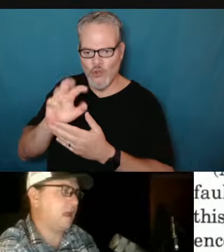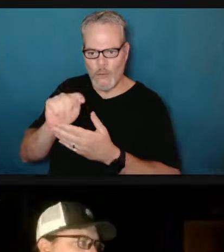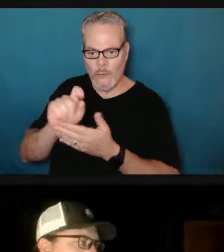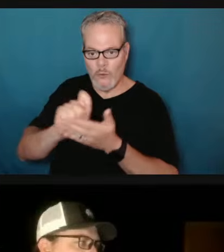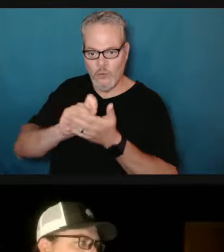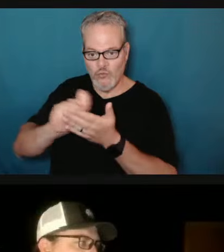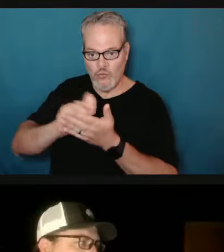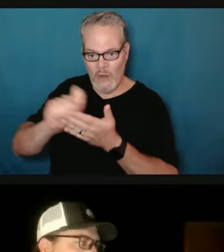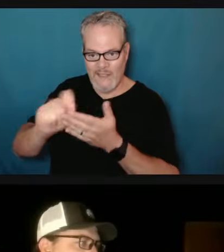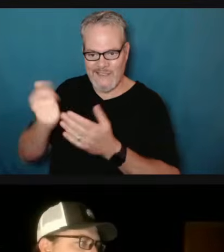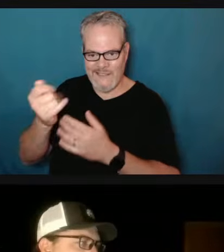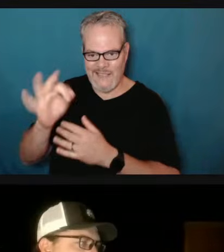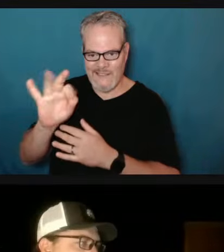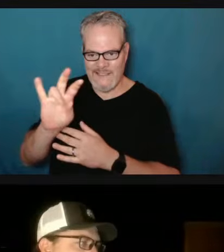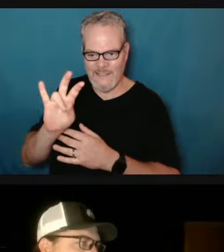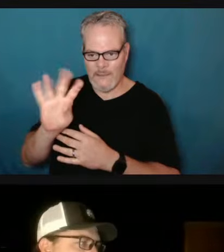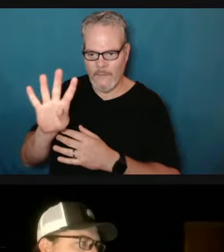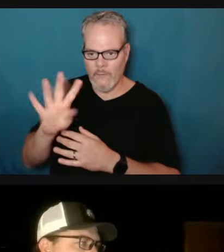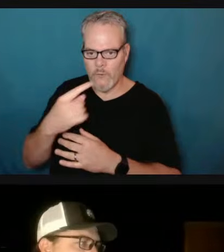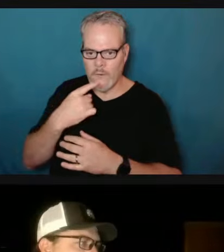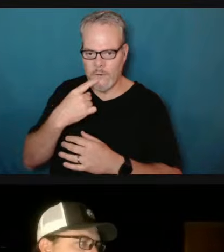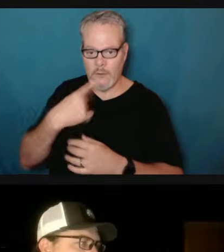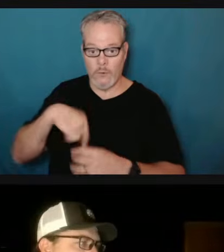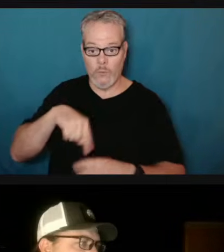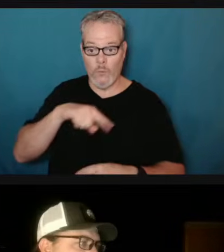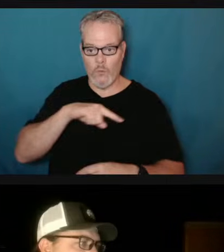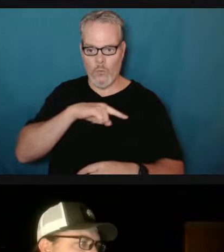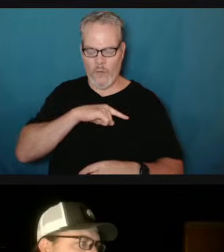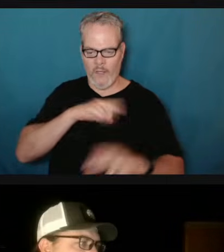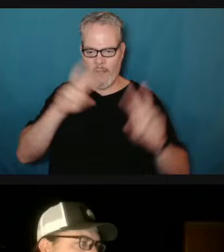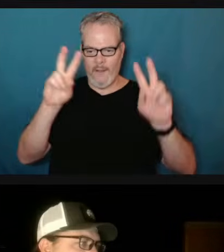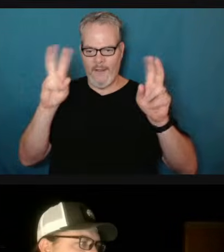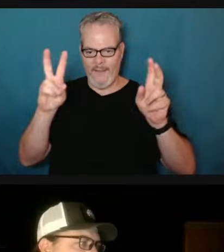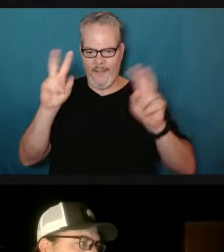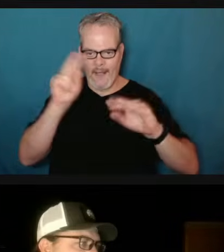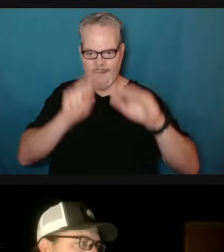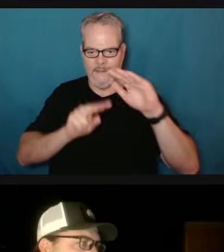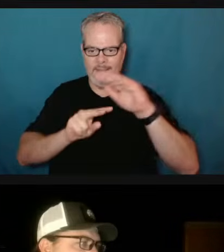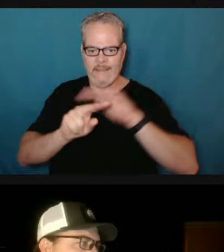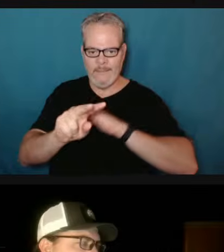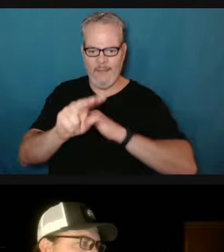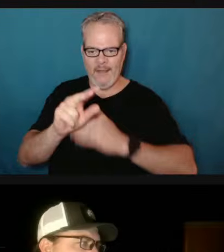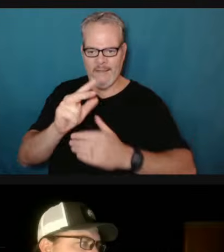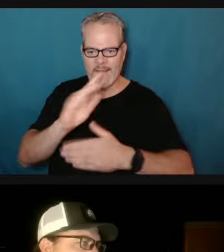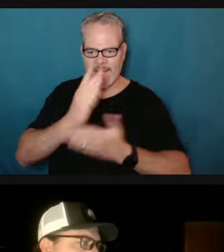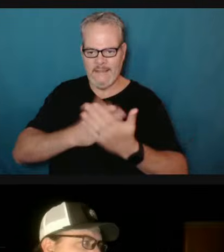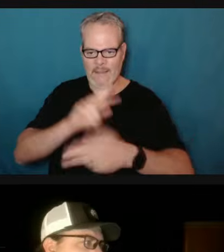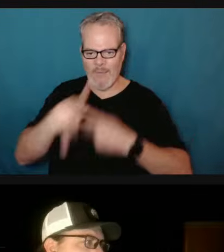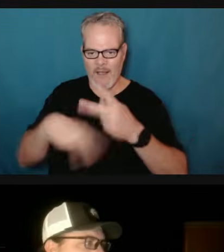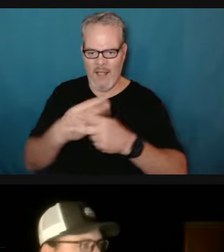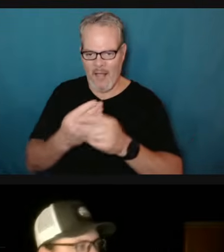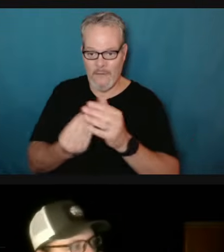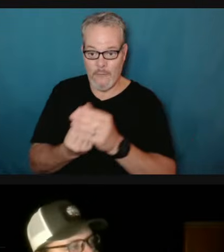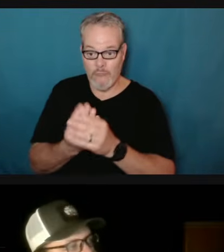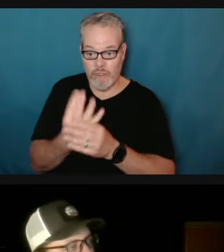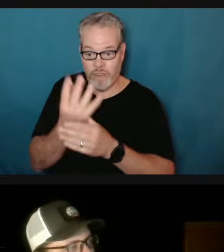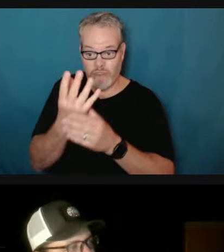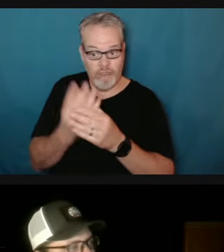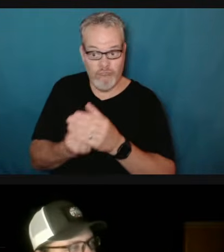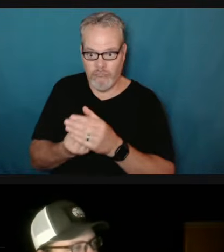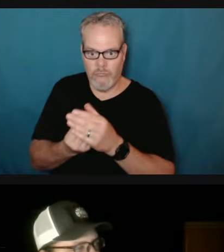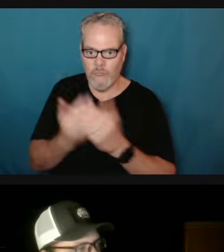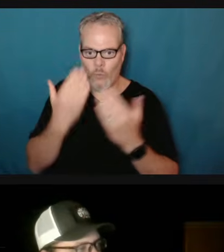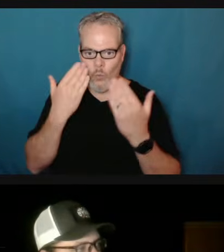included a section that said, we anticipate a subsidence event, strain release, of unknown